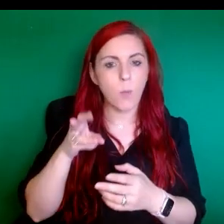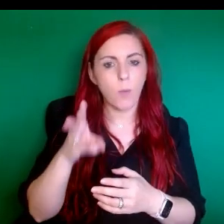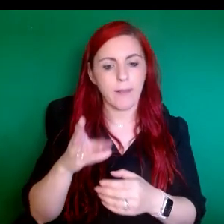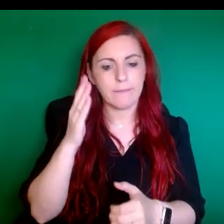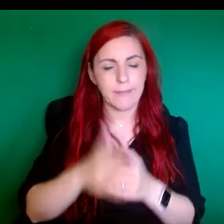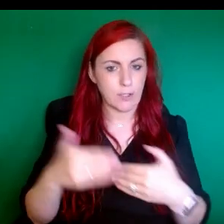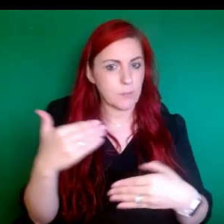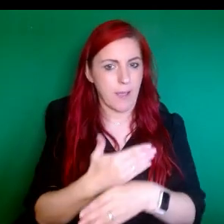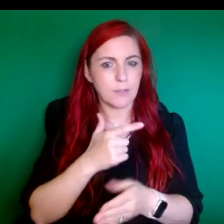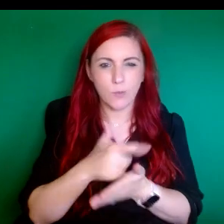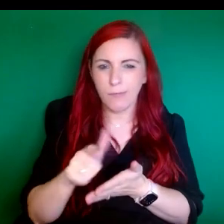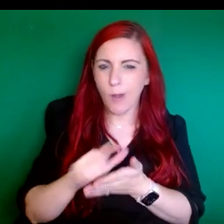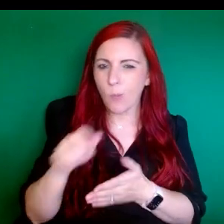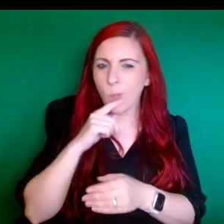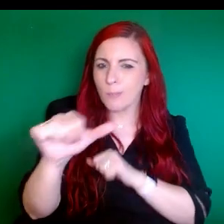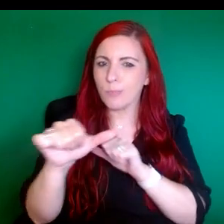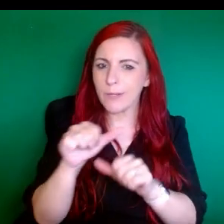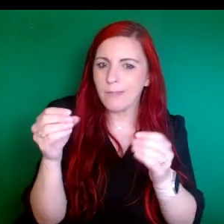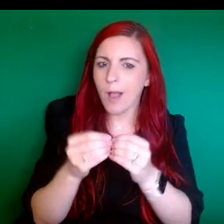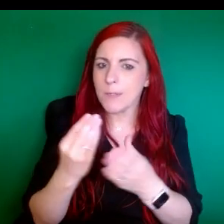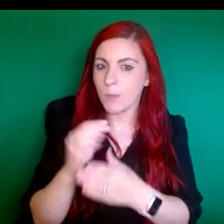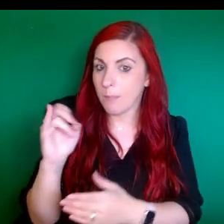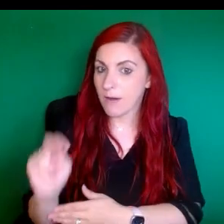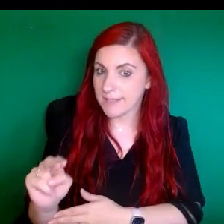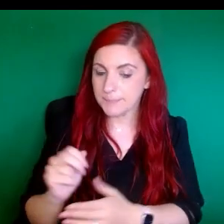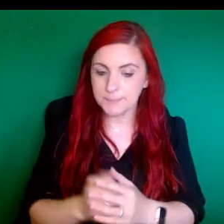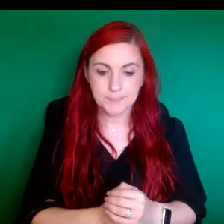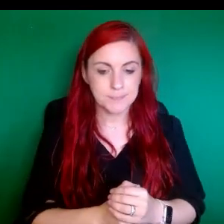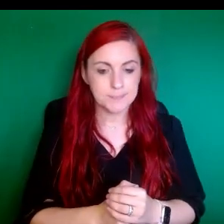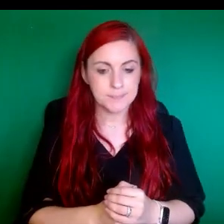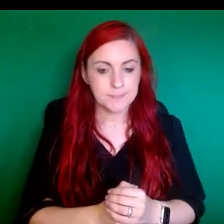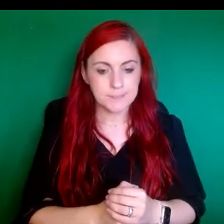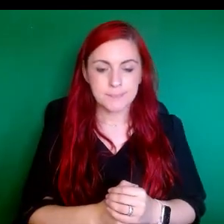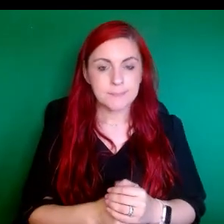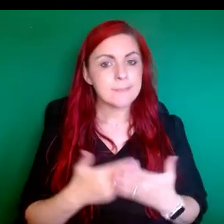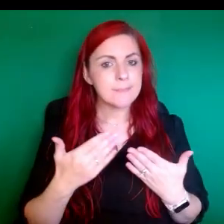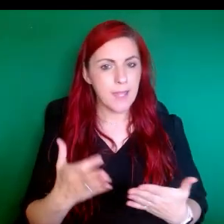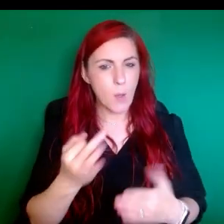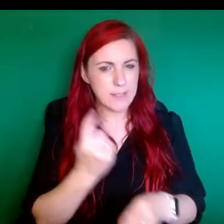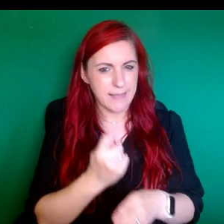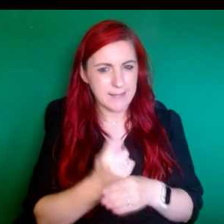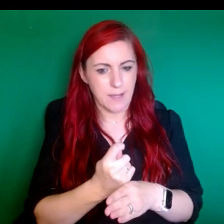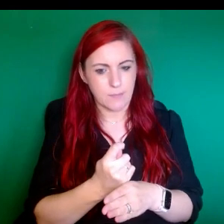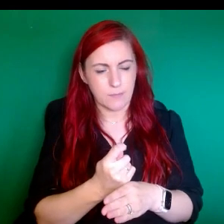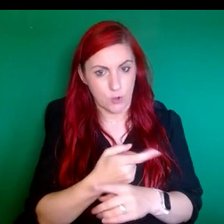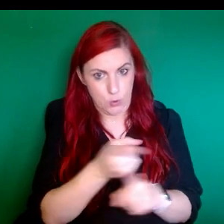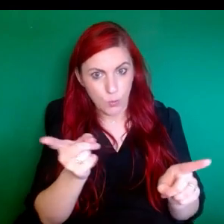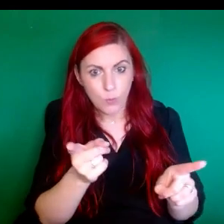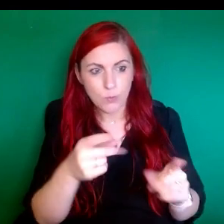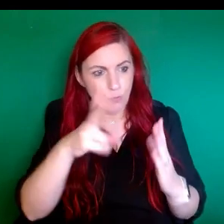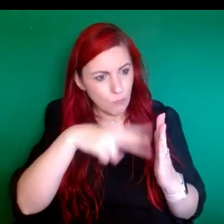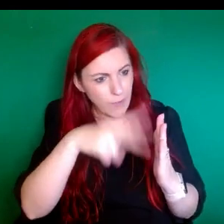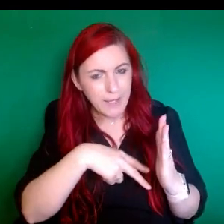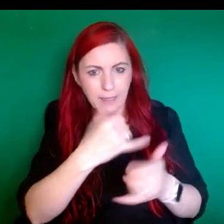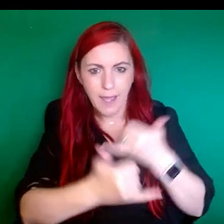Martin. I invite you to take the time to read our annual report. This is where you'll find the stories of some of those whose lives have been positively